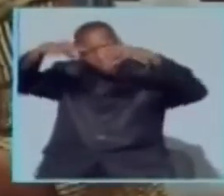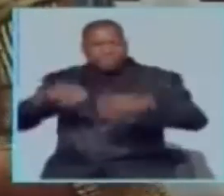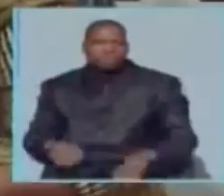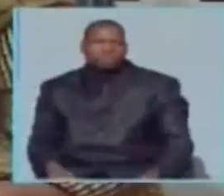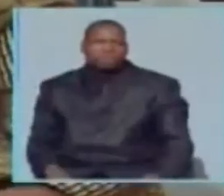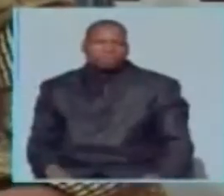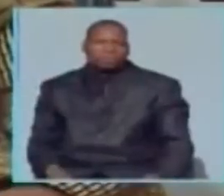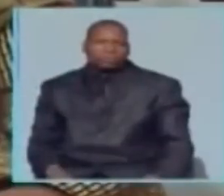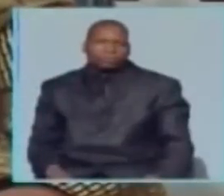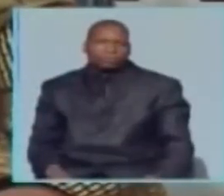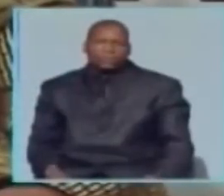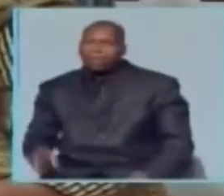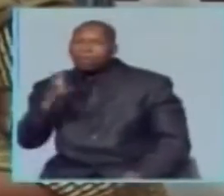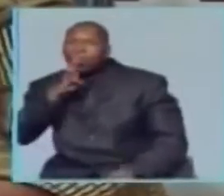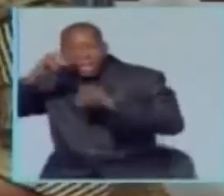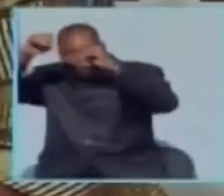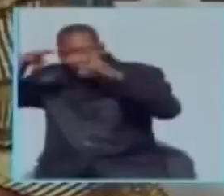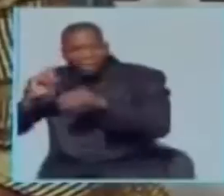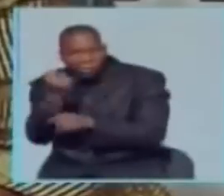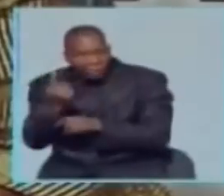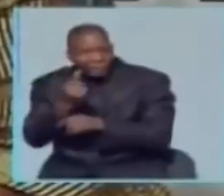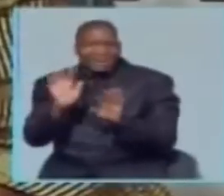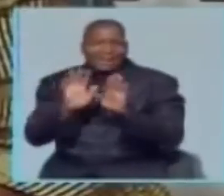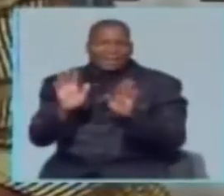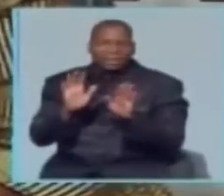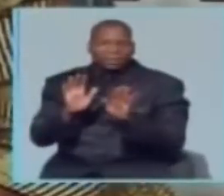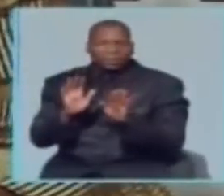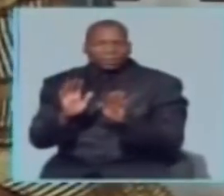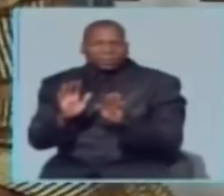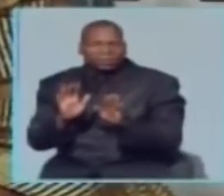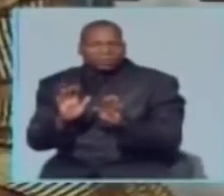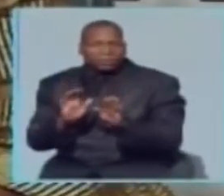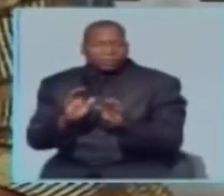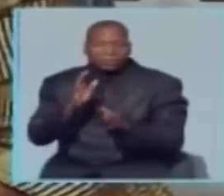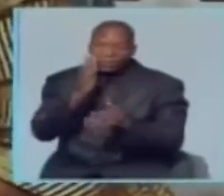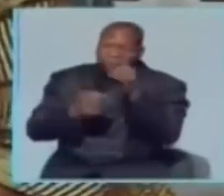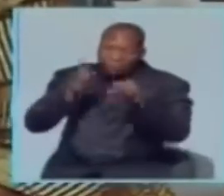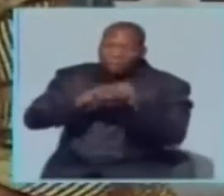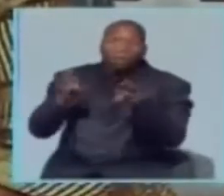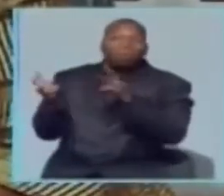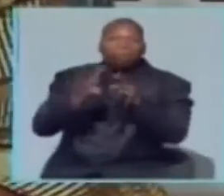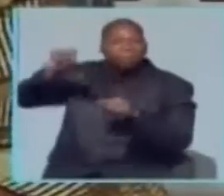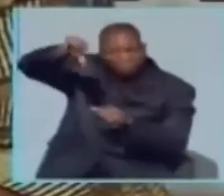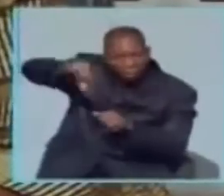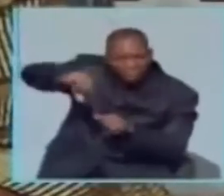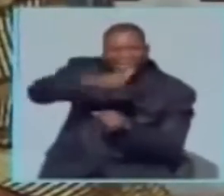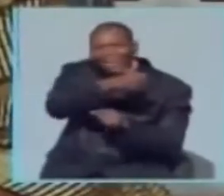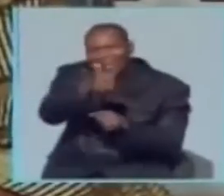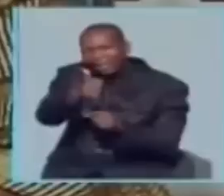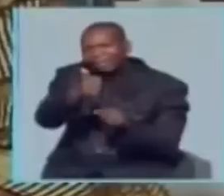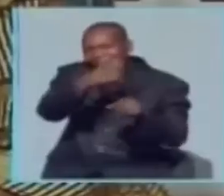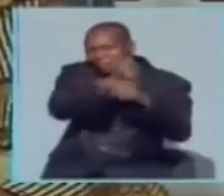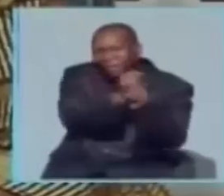from hydro generation in times of lean years, in times of bad weather. It must also come from other